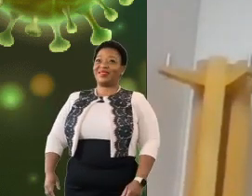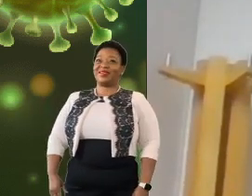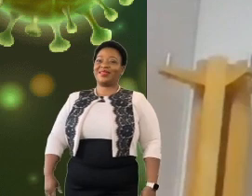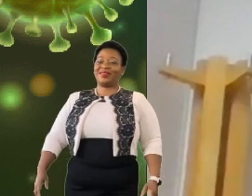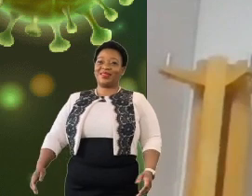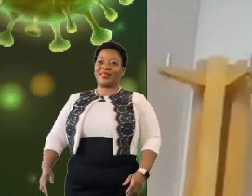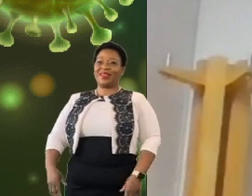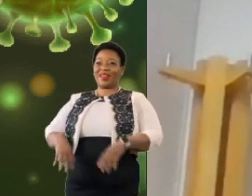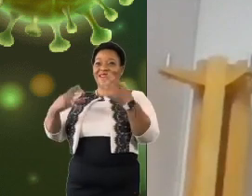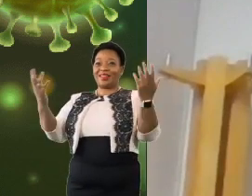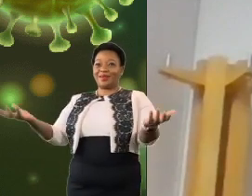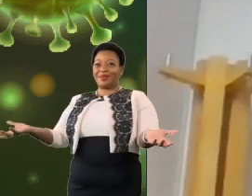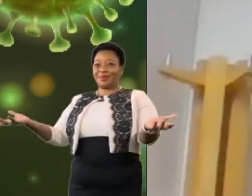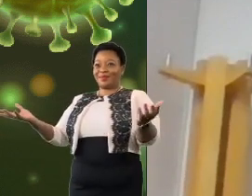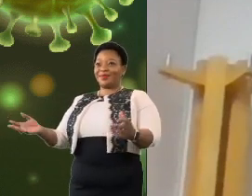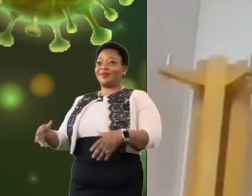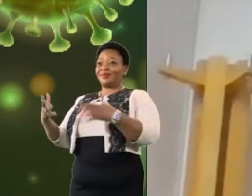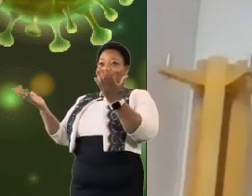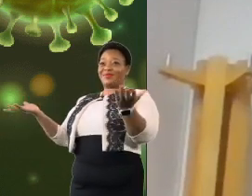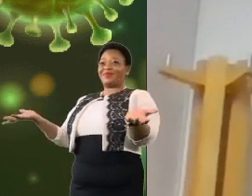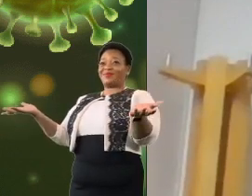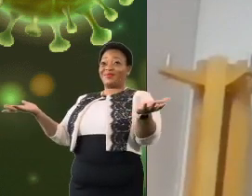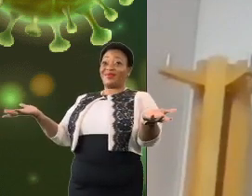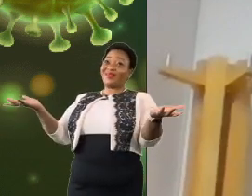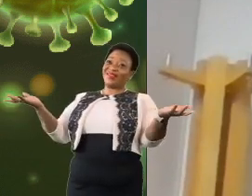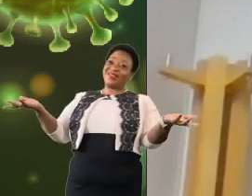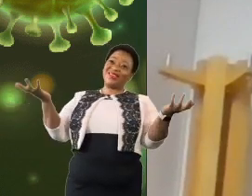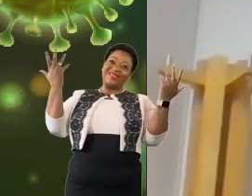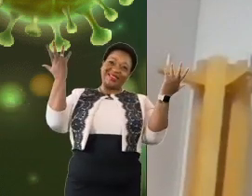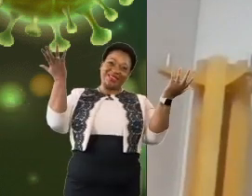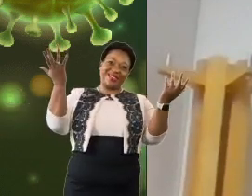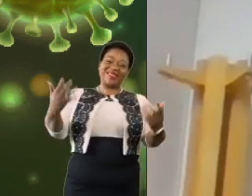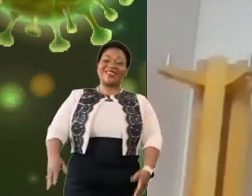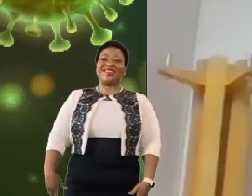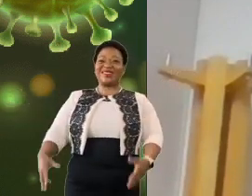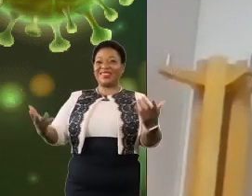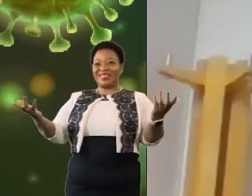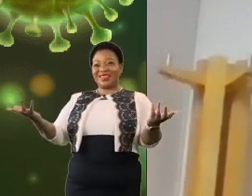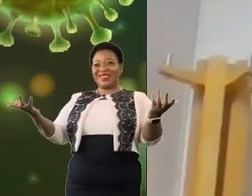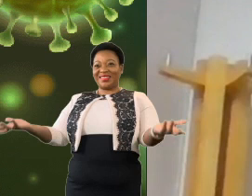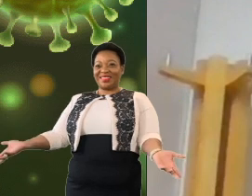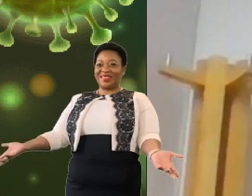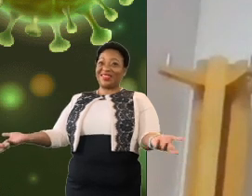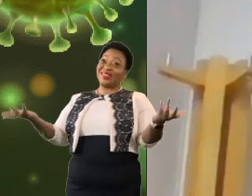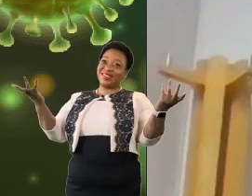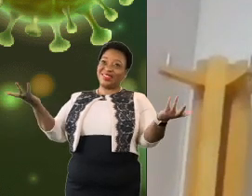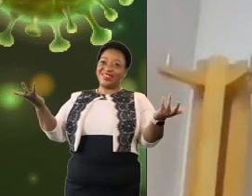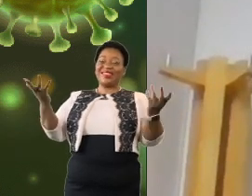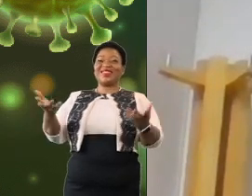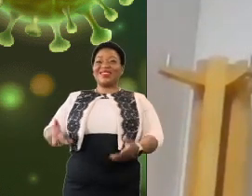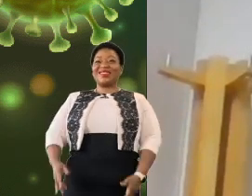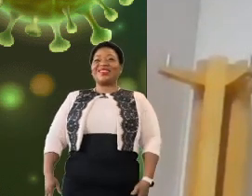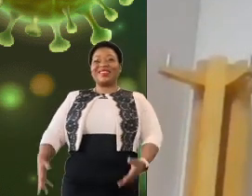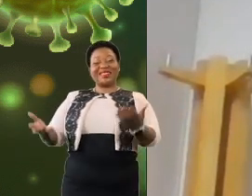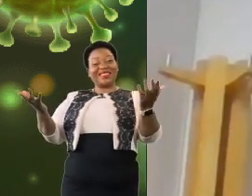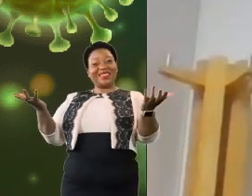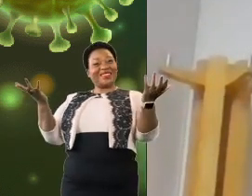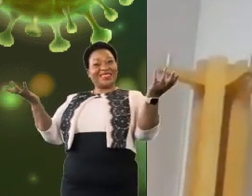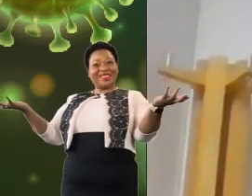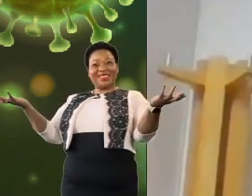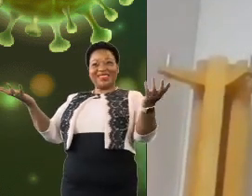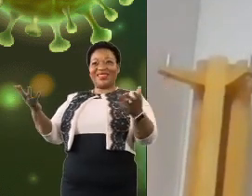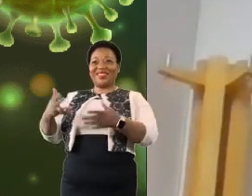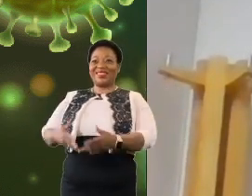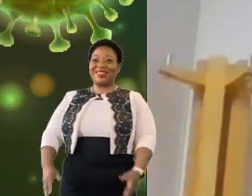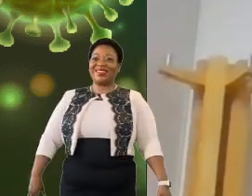businesses will be needing on a continuous basis that we use in our IT solutions going forward, because